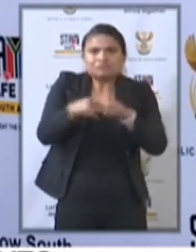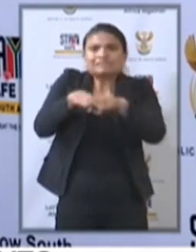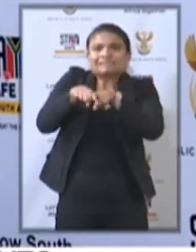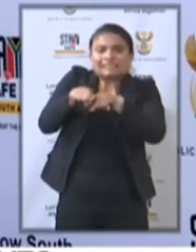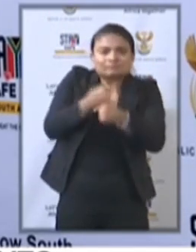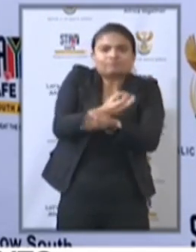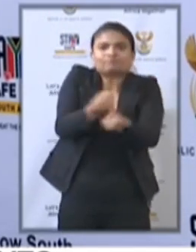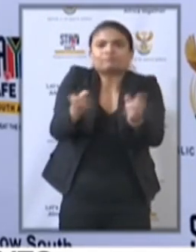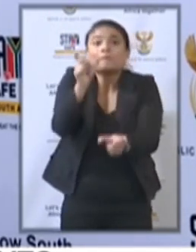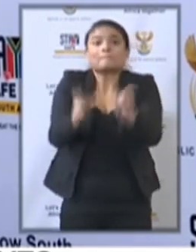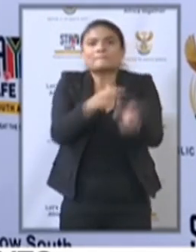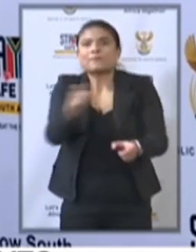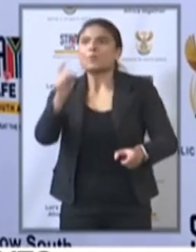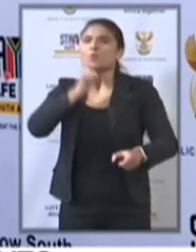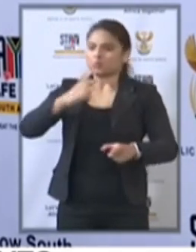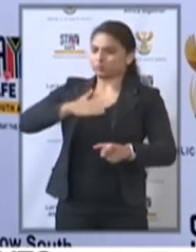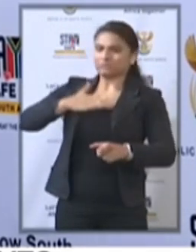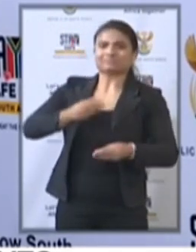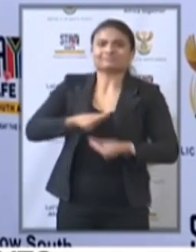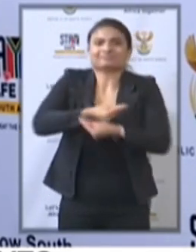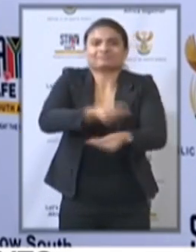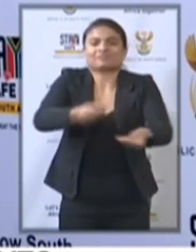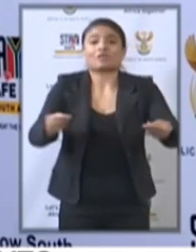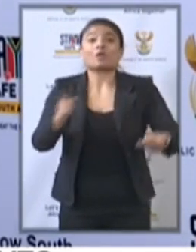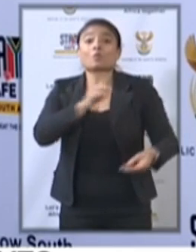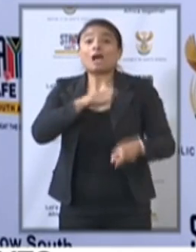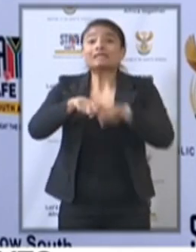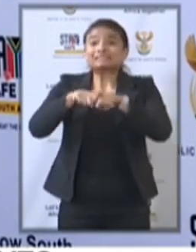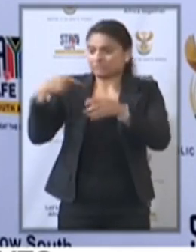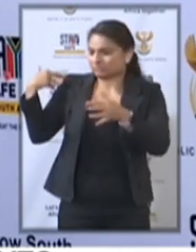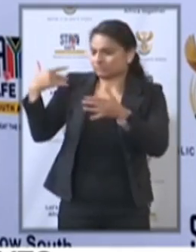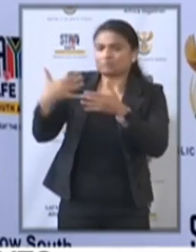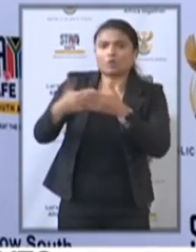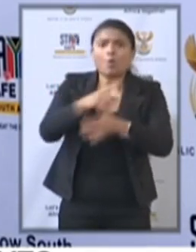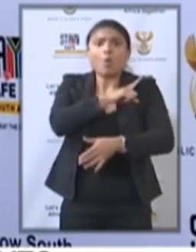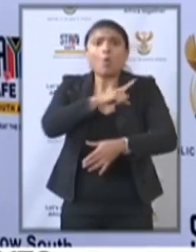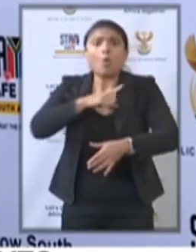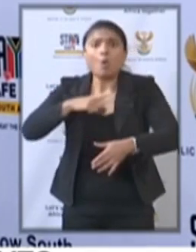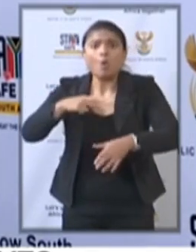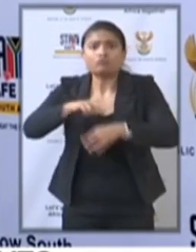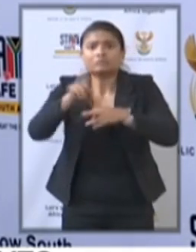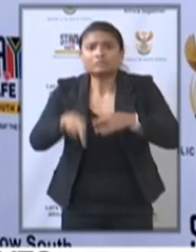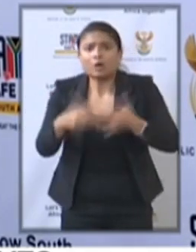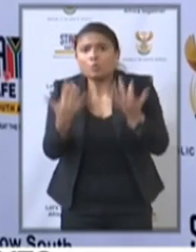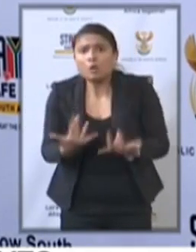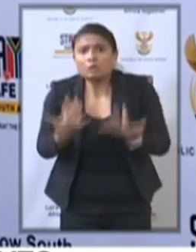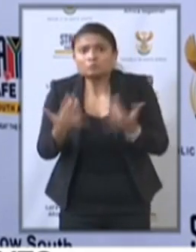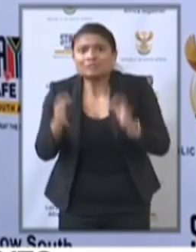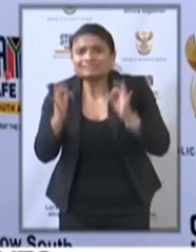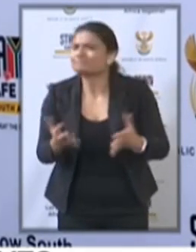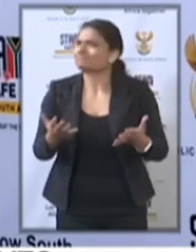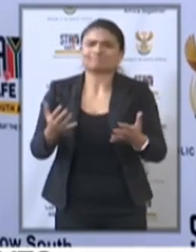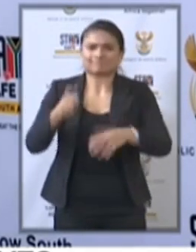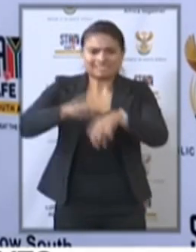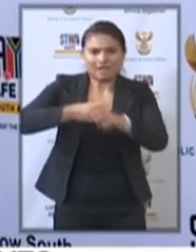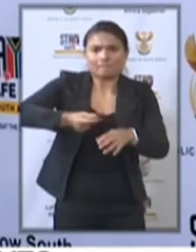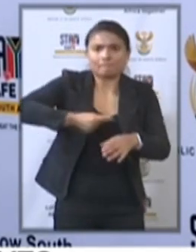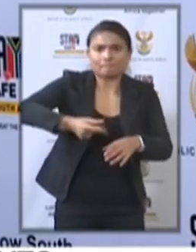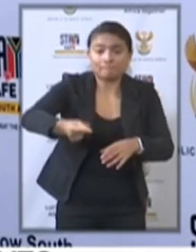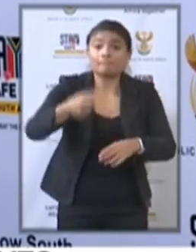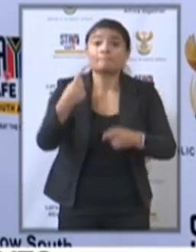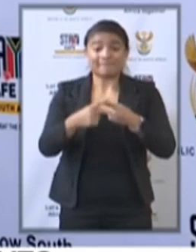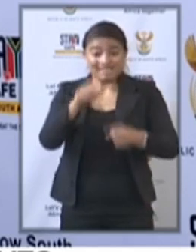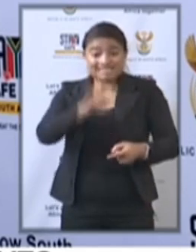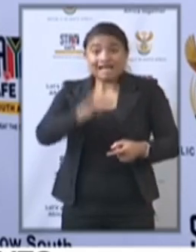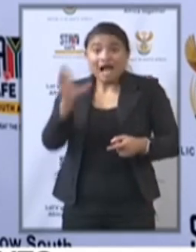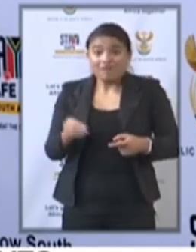in the process of testing. We're doing this because without adequate testing, we are not going to be able to fight